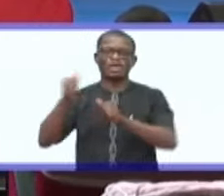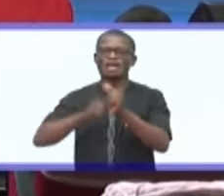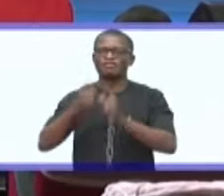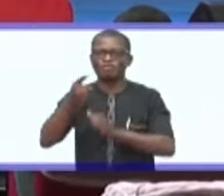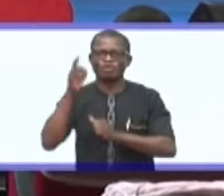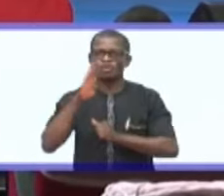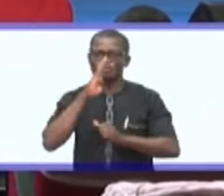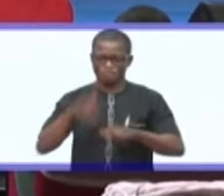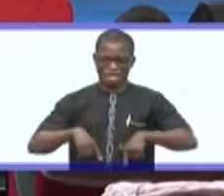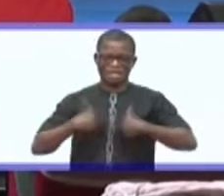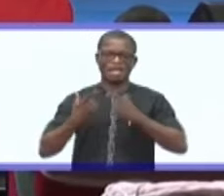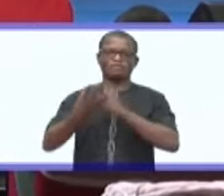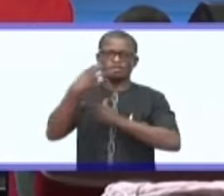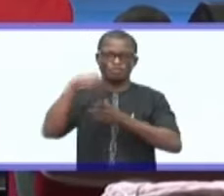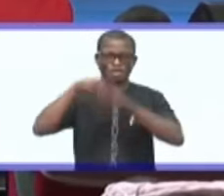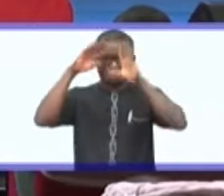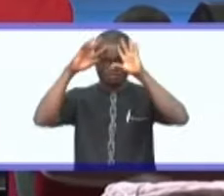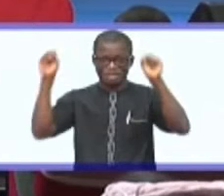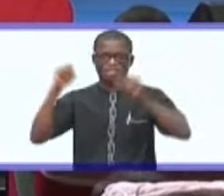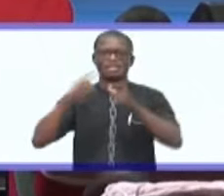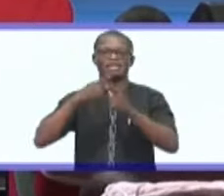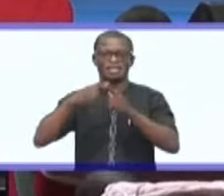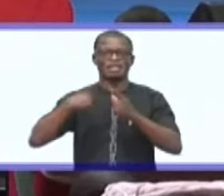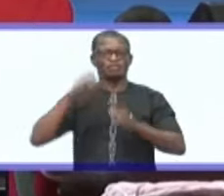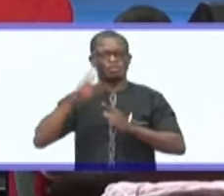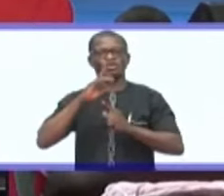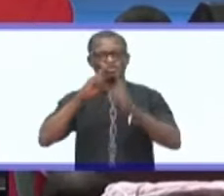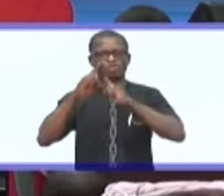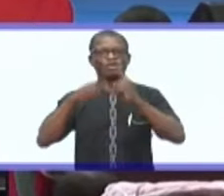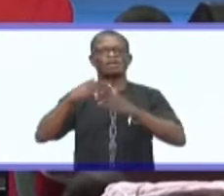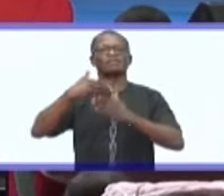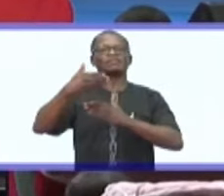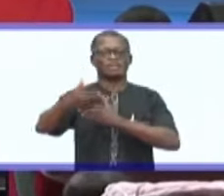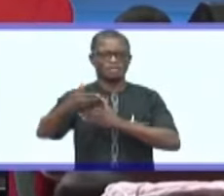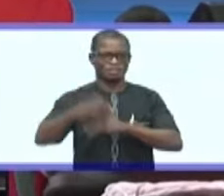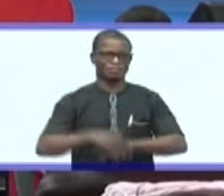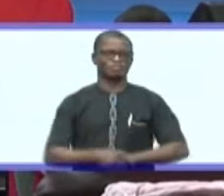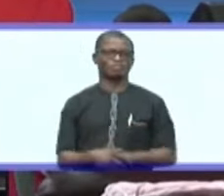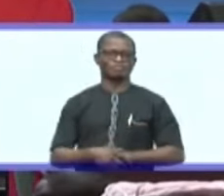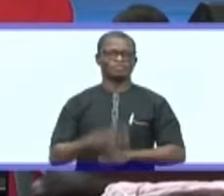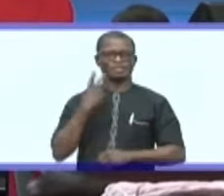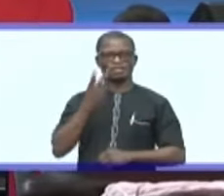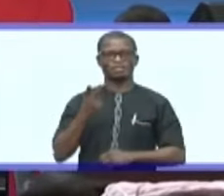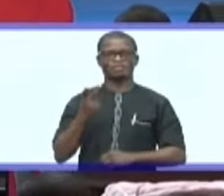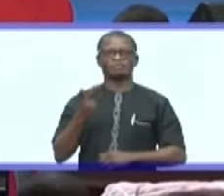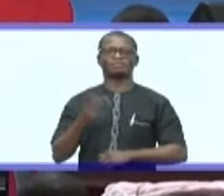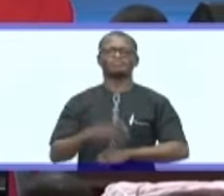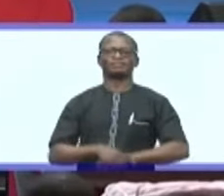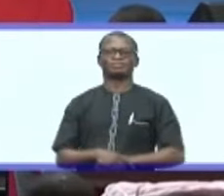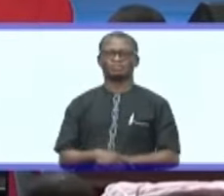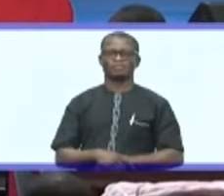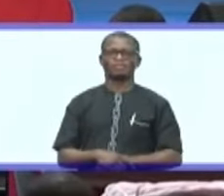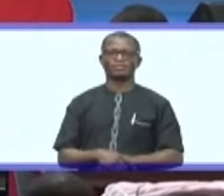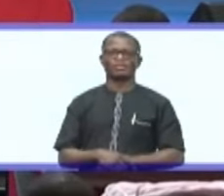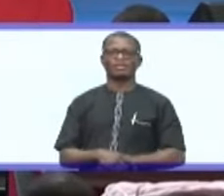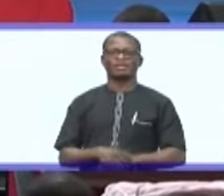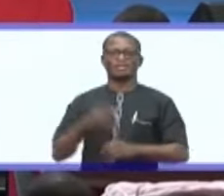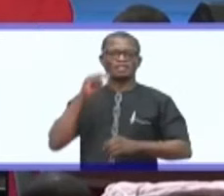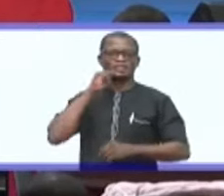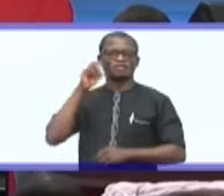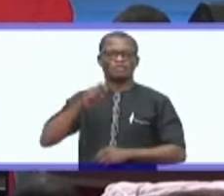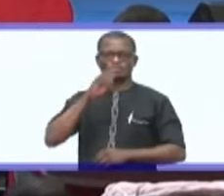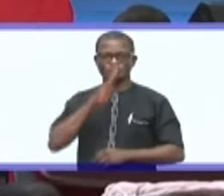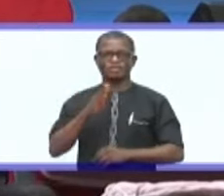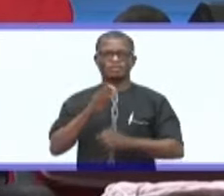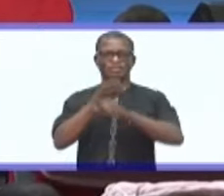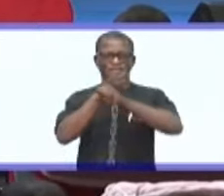will be alive, including the president. Then we talk about what we are going to implement. I'm not going to wait for anything. Nigeria must be secured, and